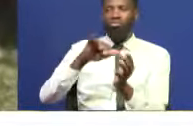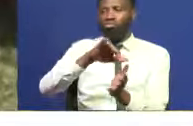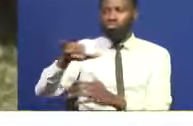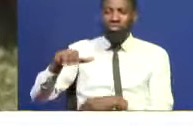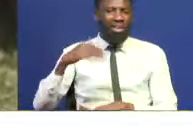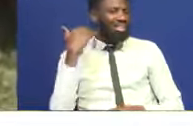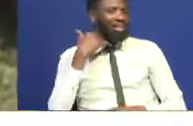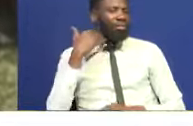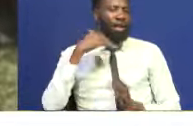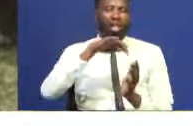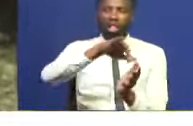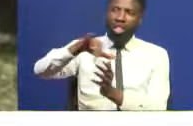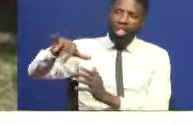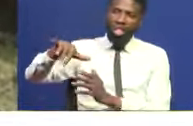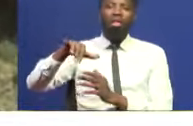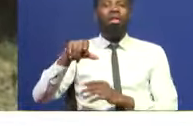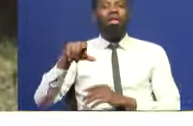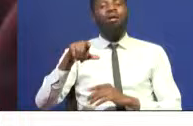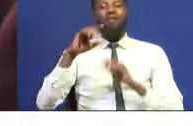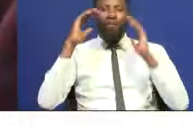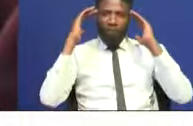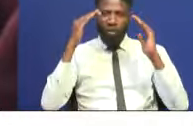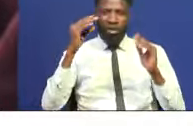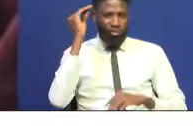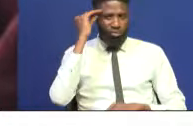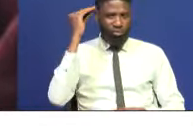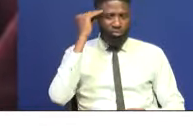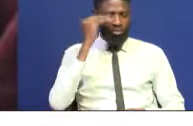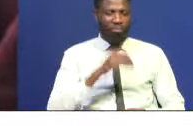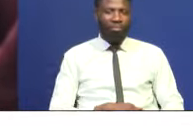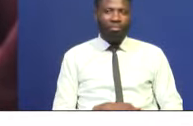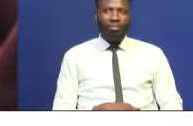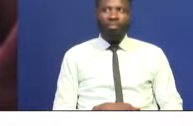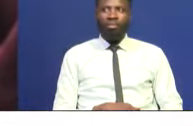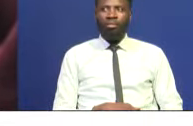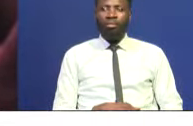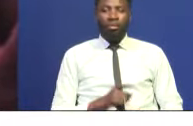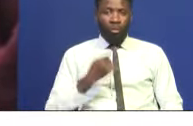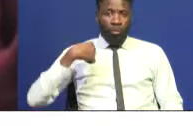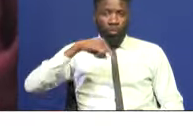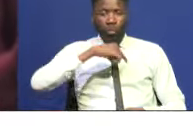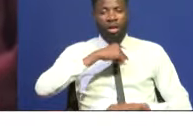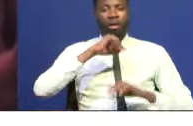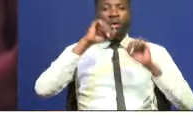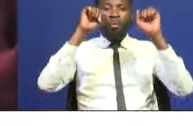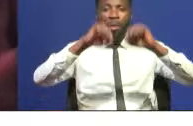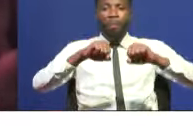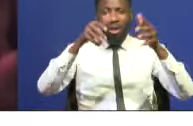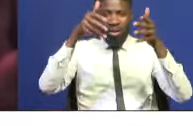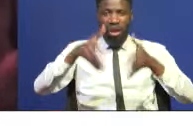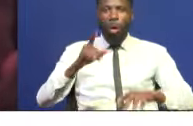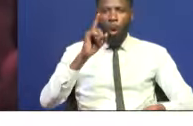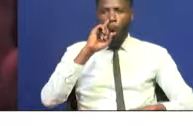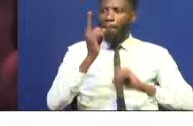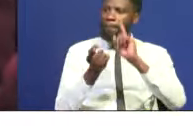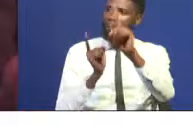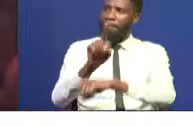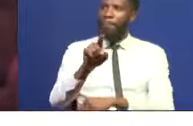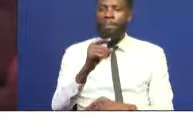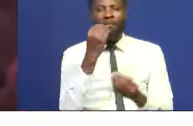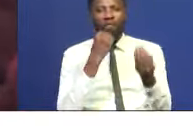that could disrupt them from pursuing their education. Tungekuwa tunafaa kwenda nyumbani kula chakula, but instead